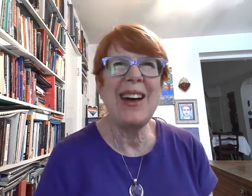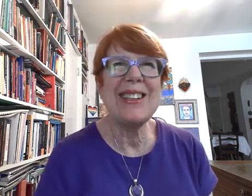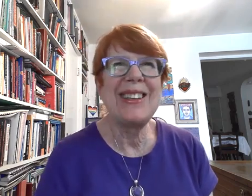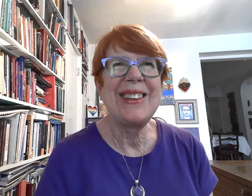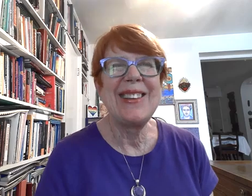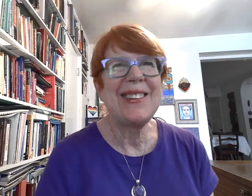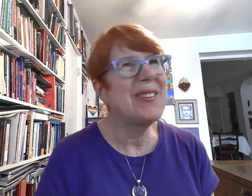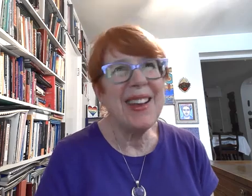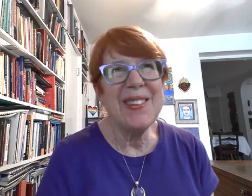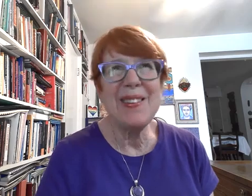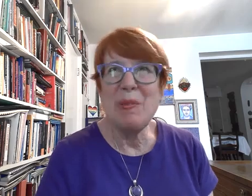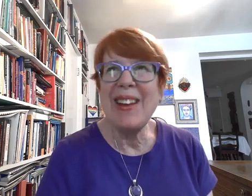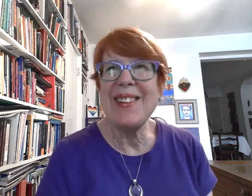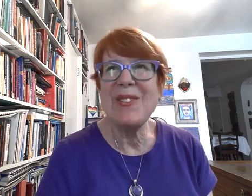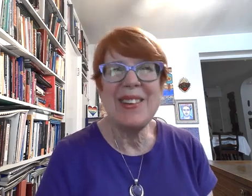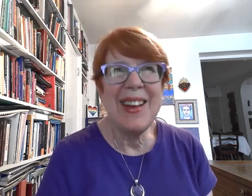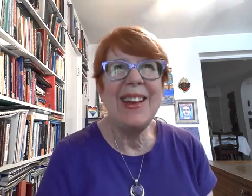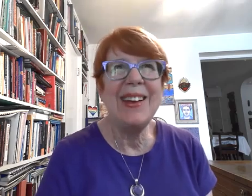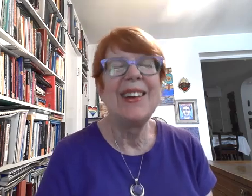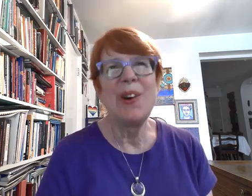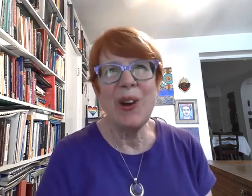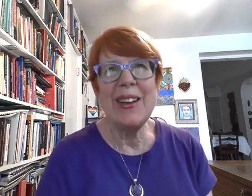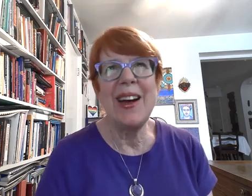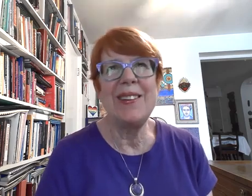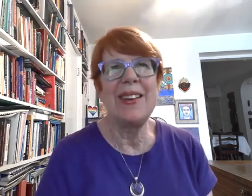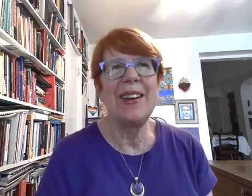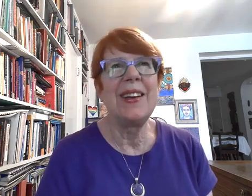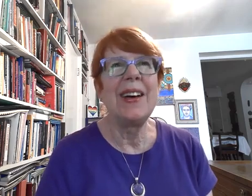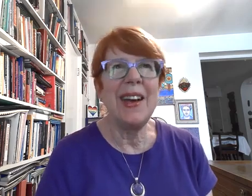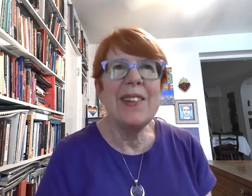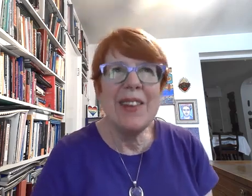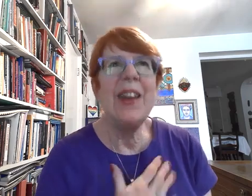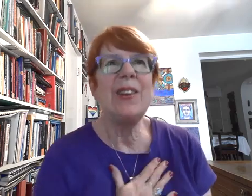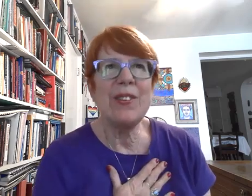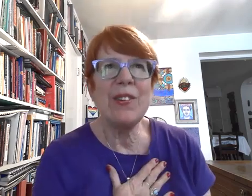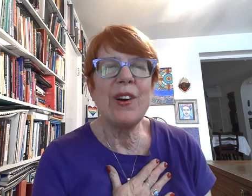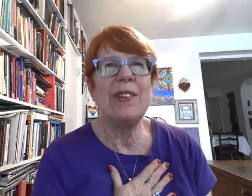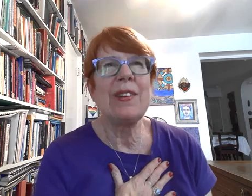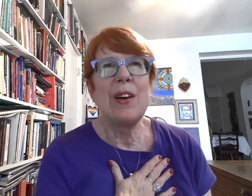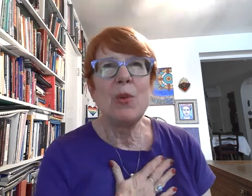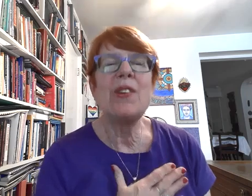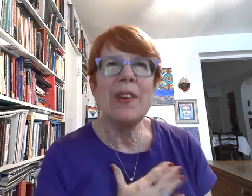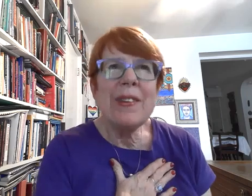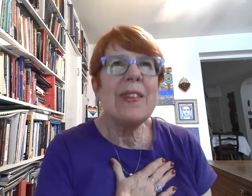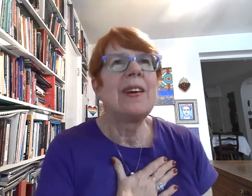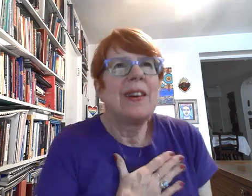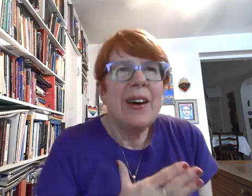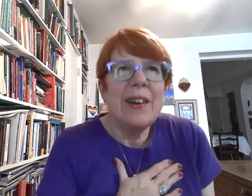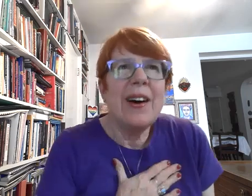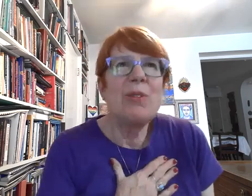part of that. So thank you so much for attending, organizing, and sharing your stories, which